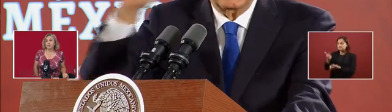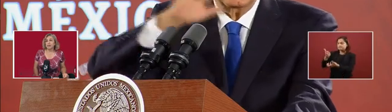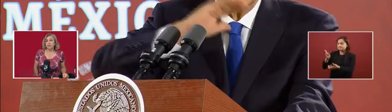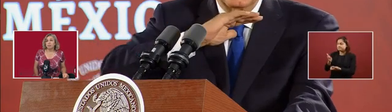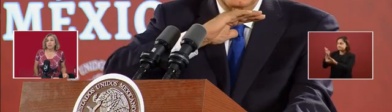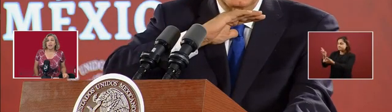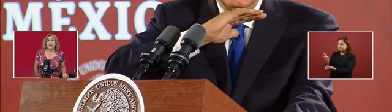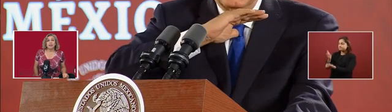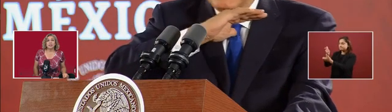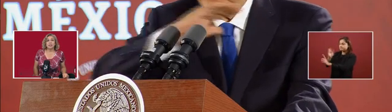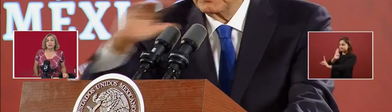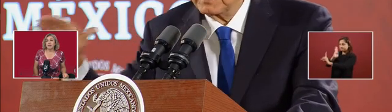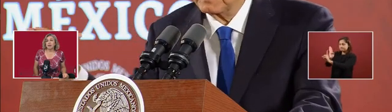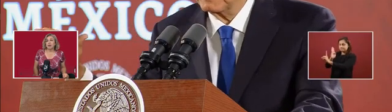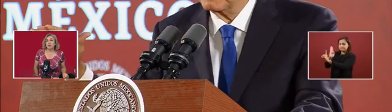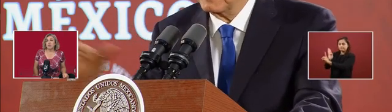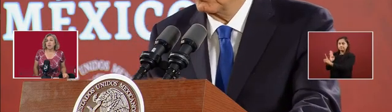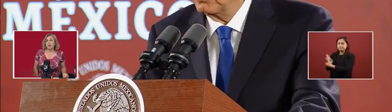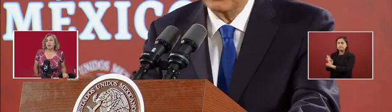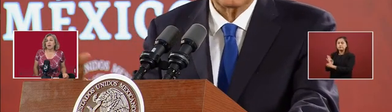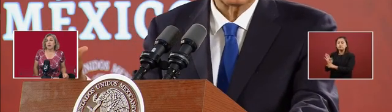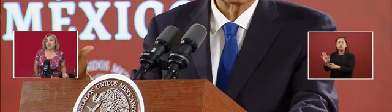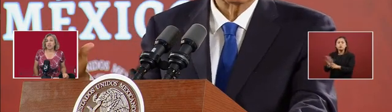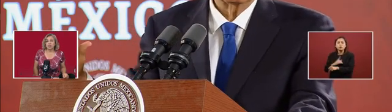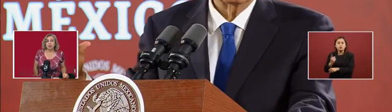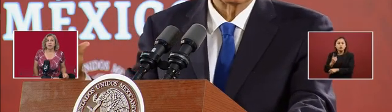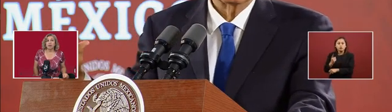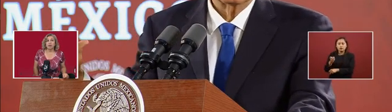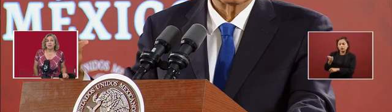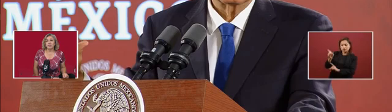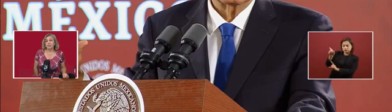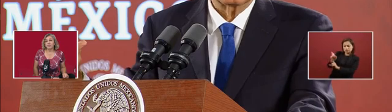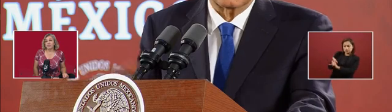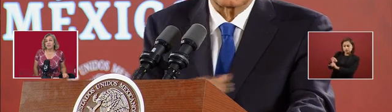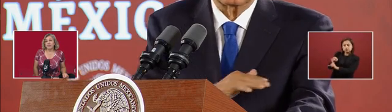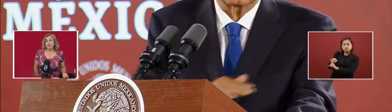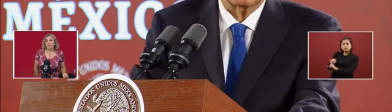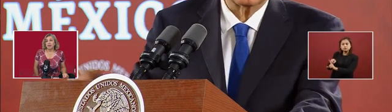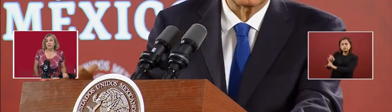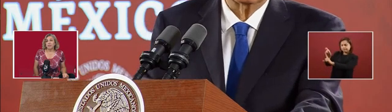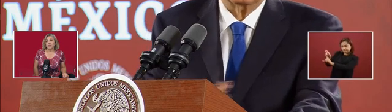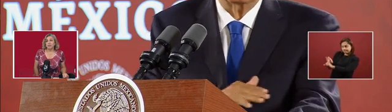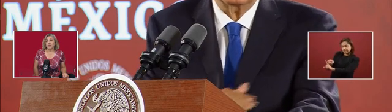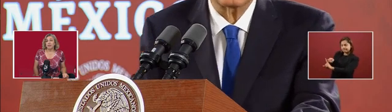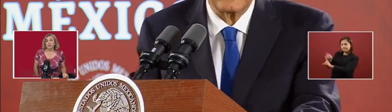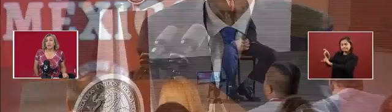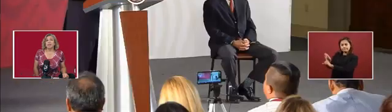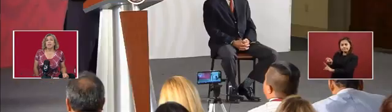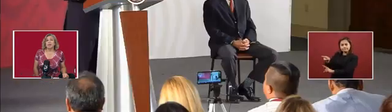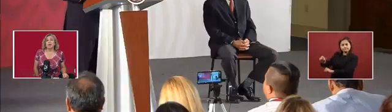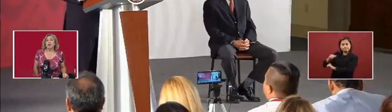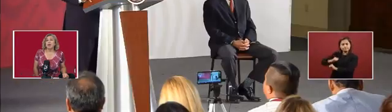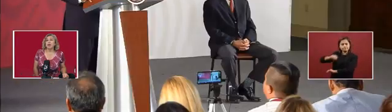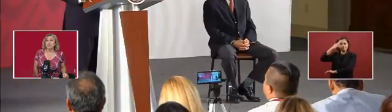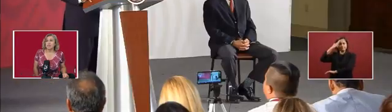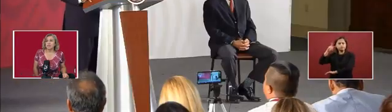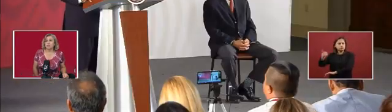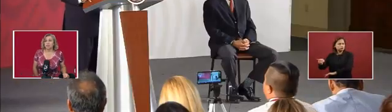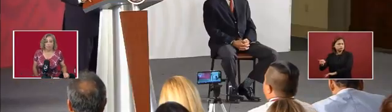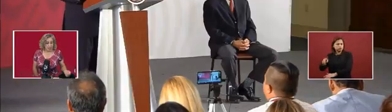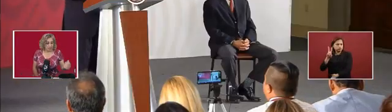matter that has to do with a company Telmex of Telmex y que tiene que ver con